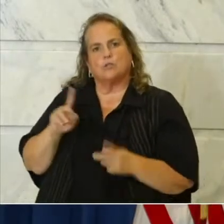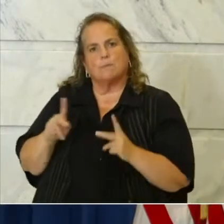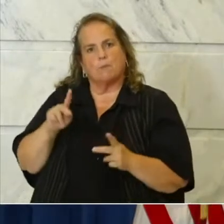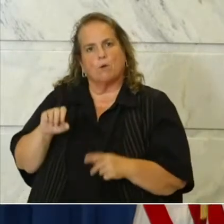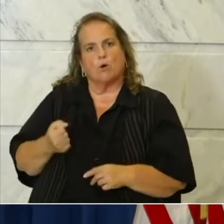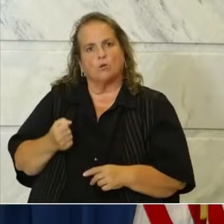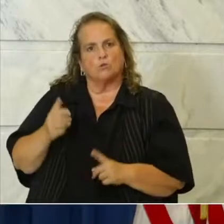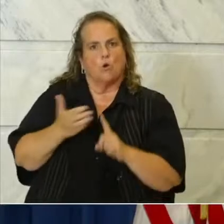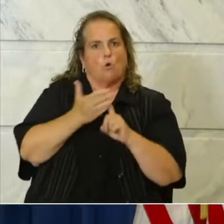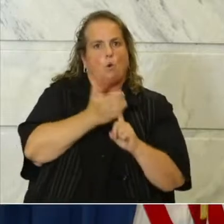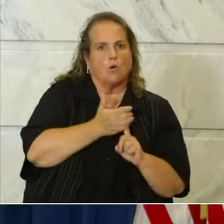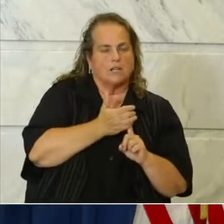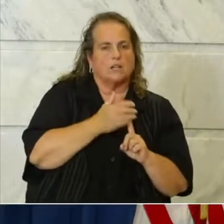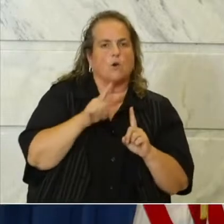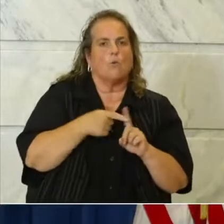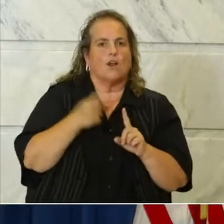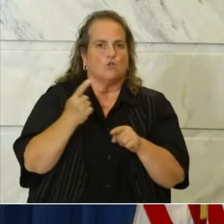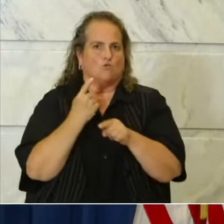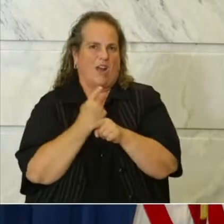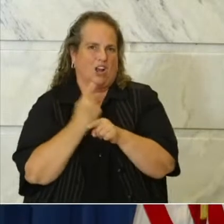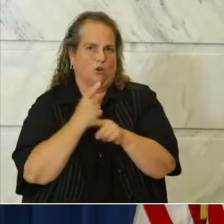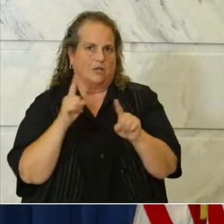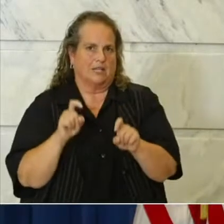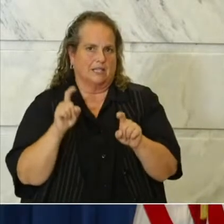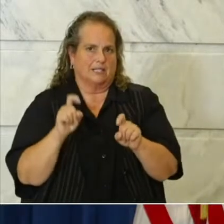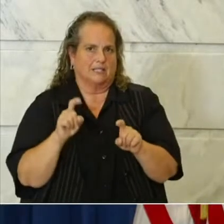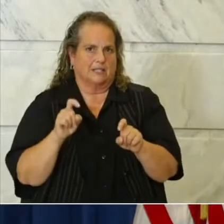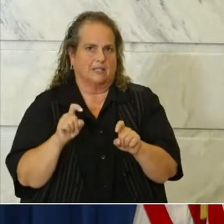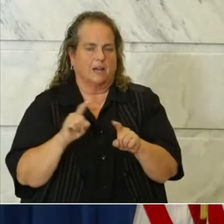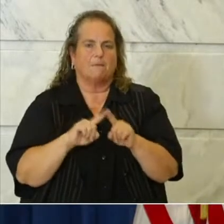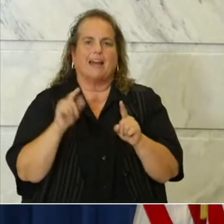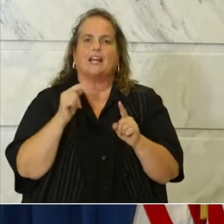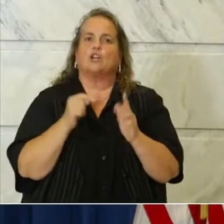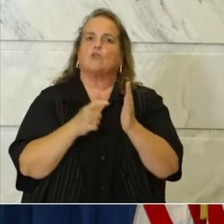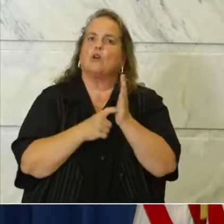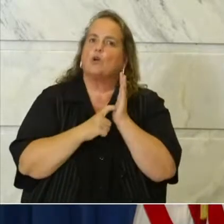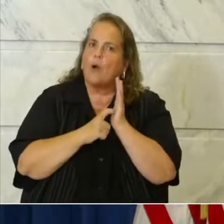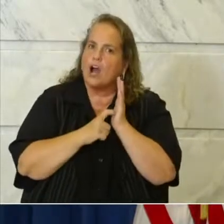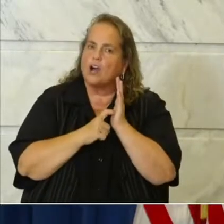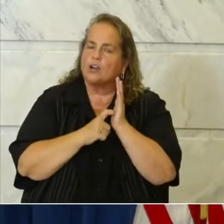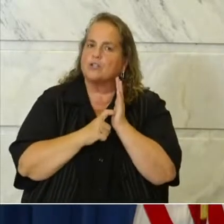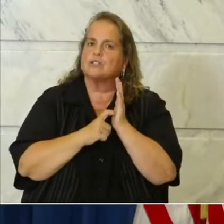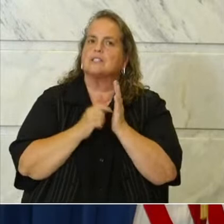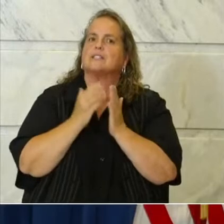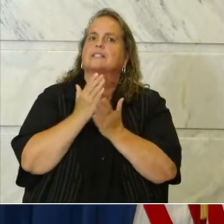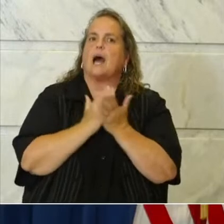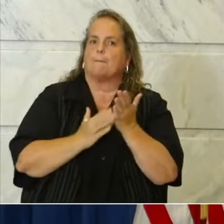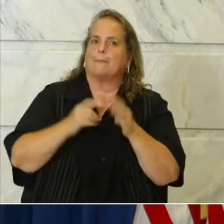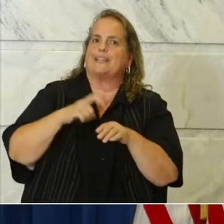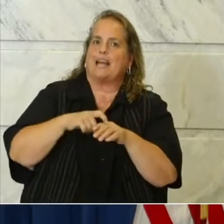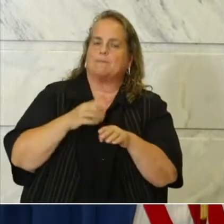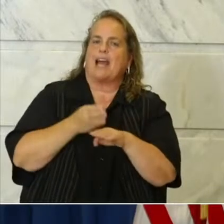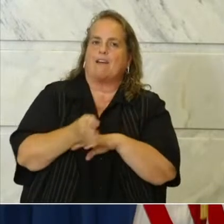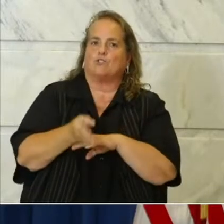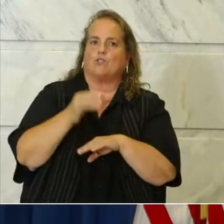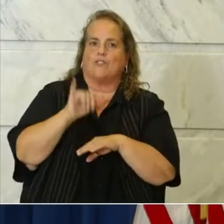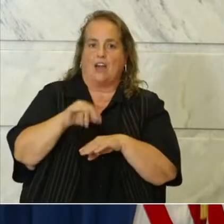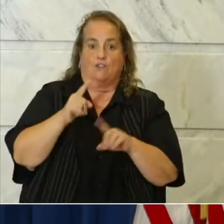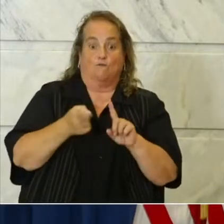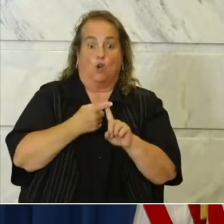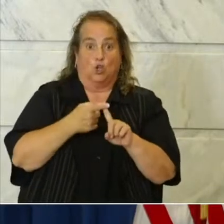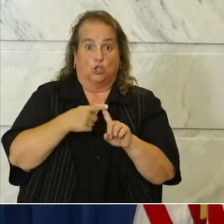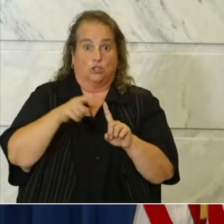when they've been regularly tested during it. But it requires that a certain amount of time after that first positive